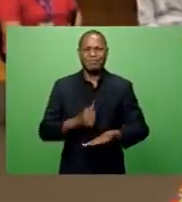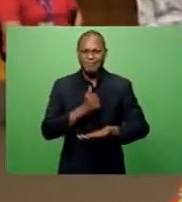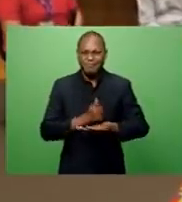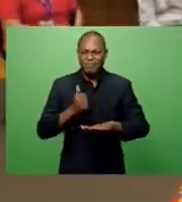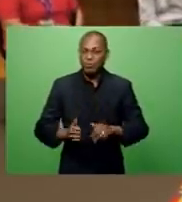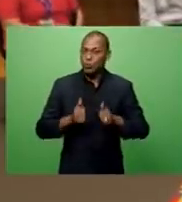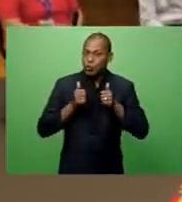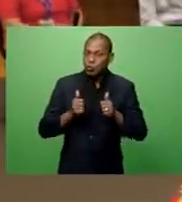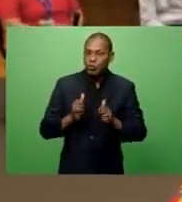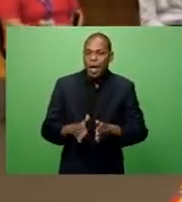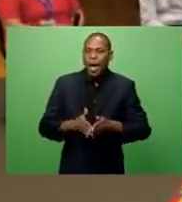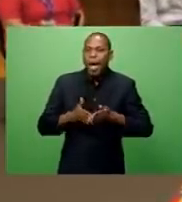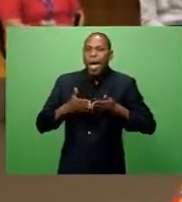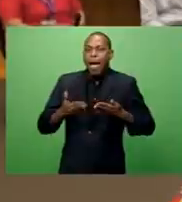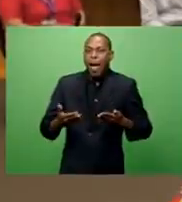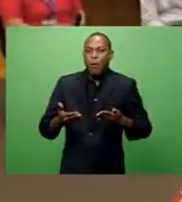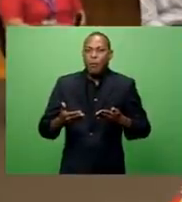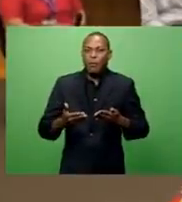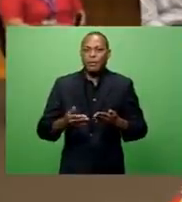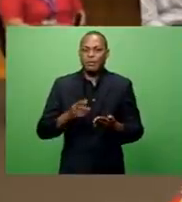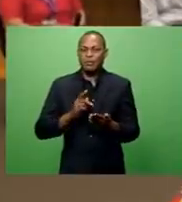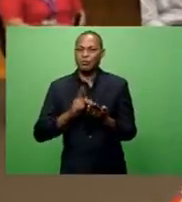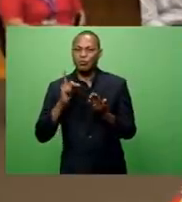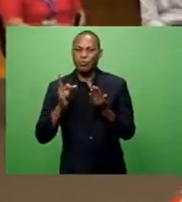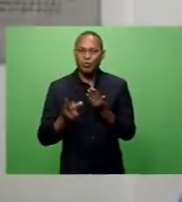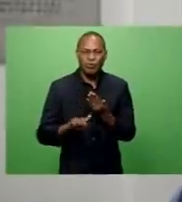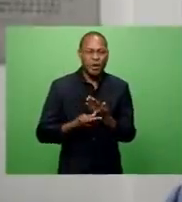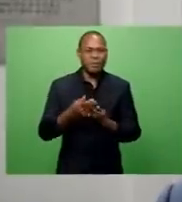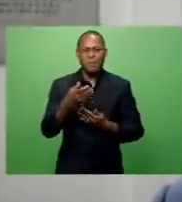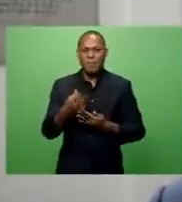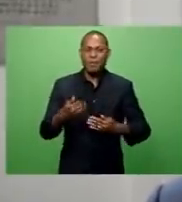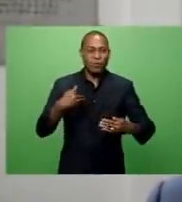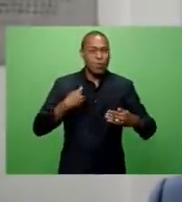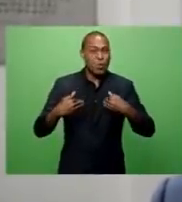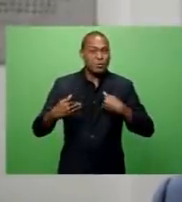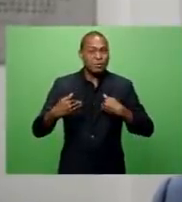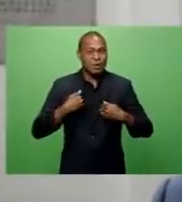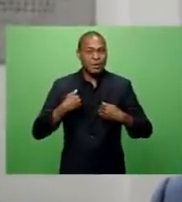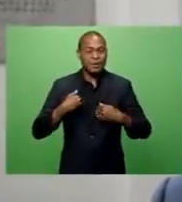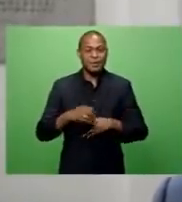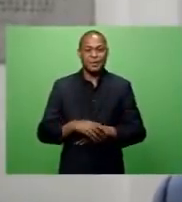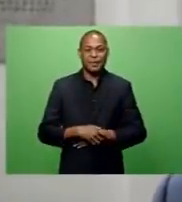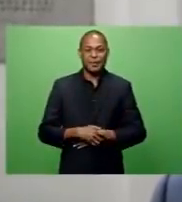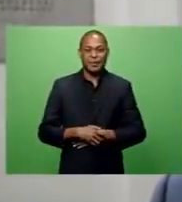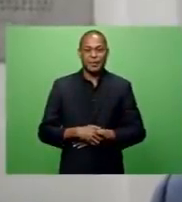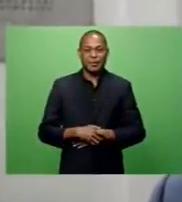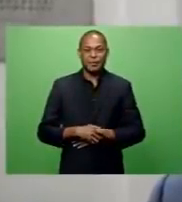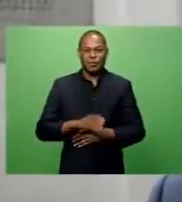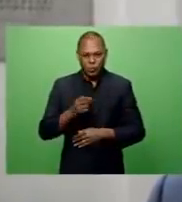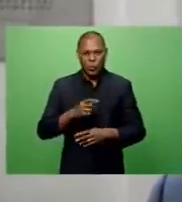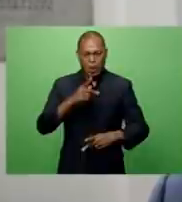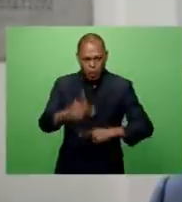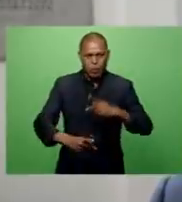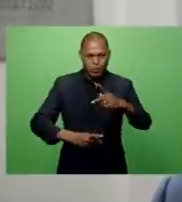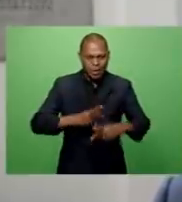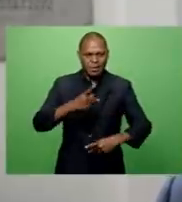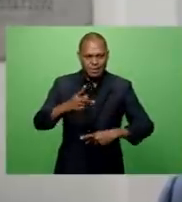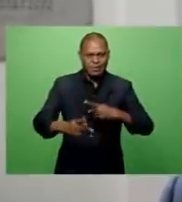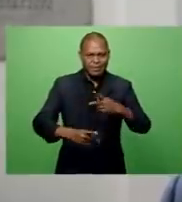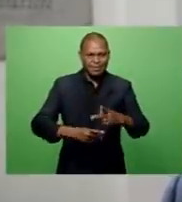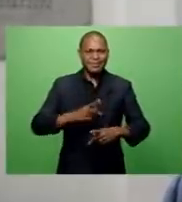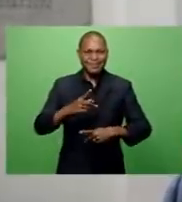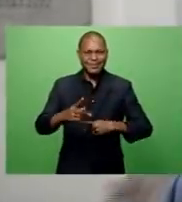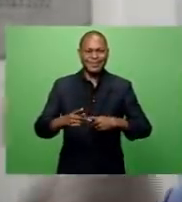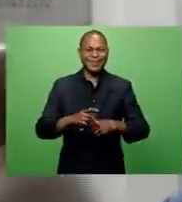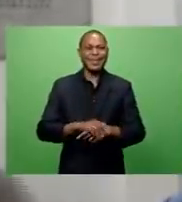the university on a transparent basis. There are a lot of people, for example, who've been appointed without due process. Certain positions,